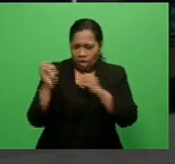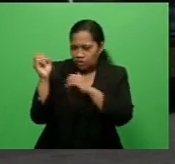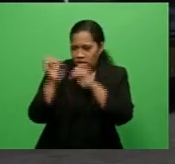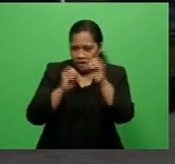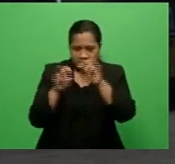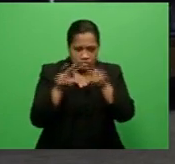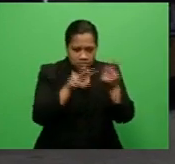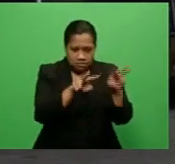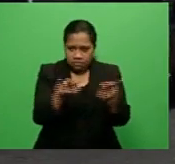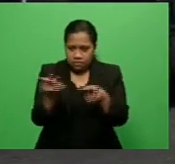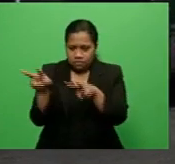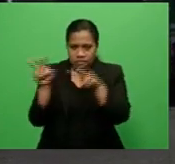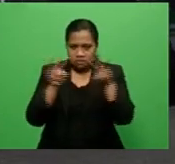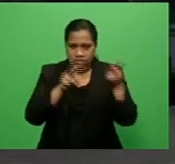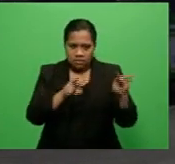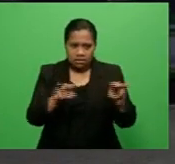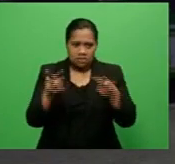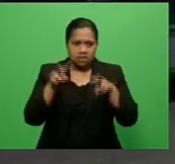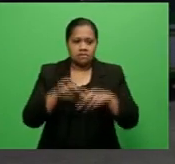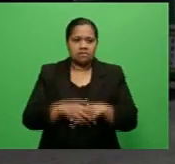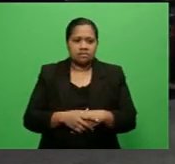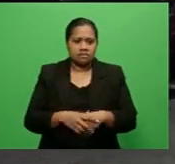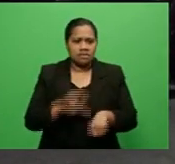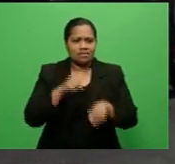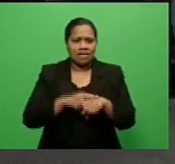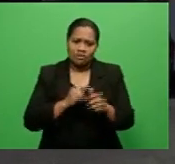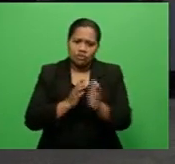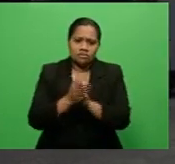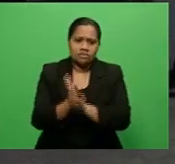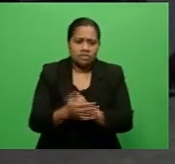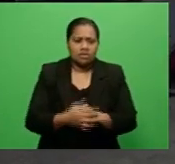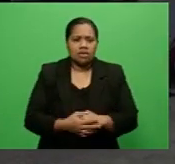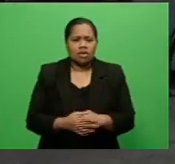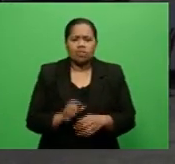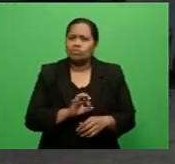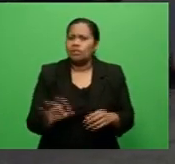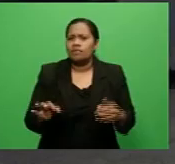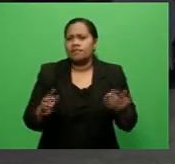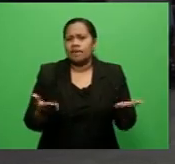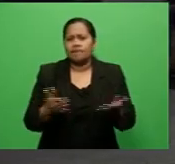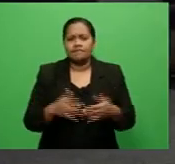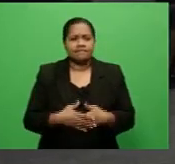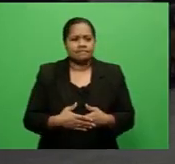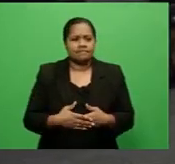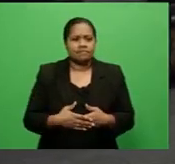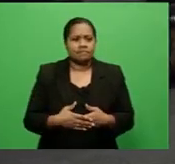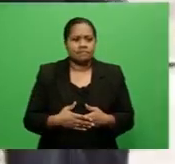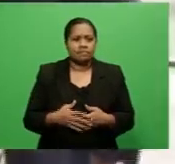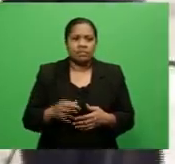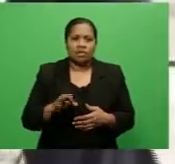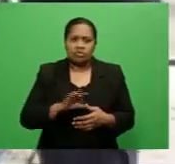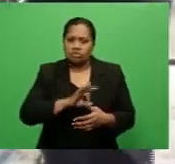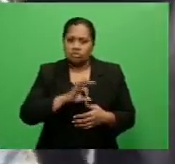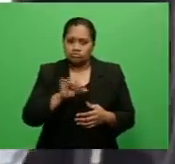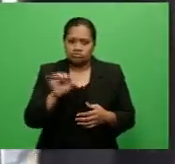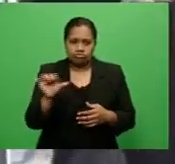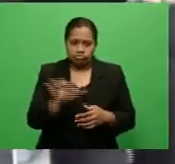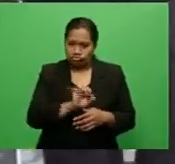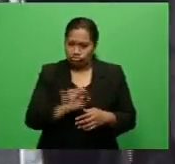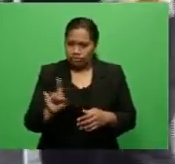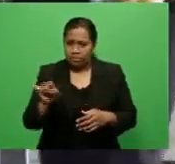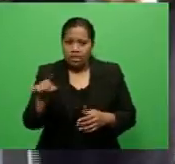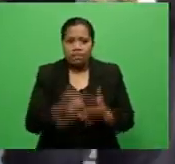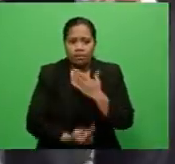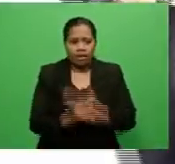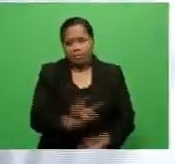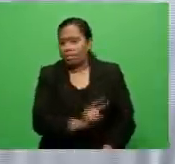go, the time that you go out to. Don't be, where you're not supposed to be, the hours that you're